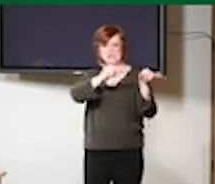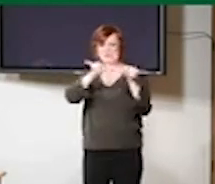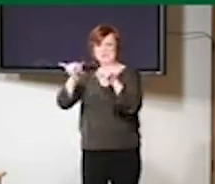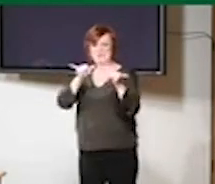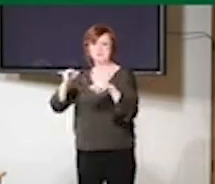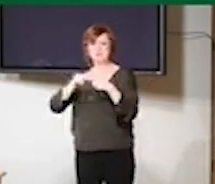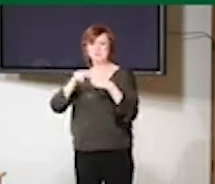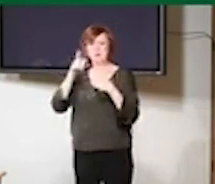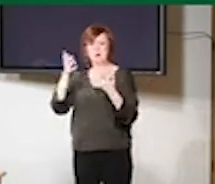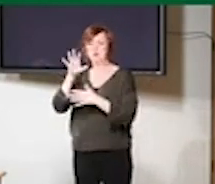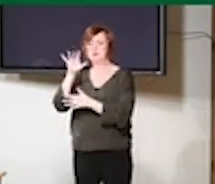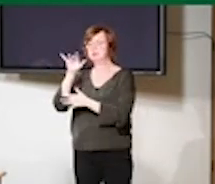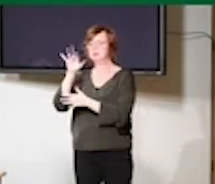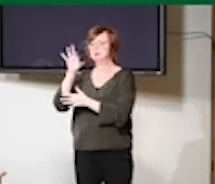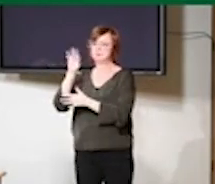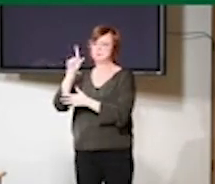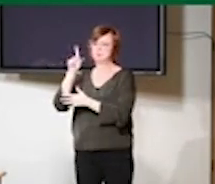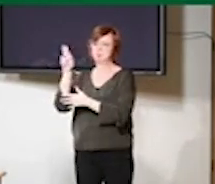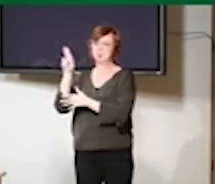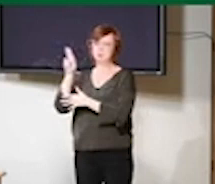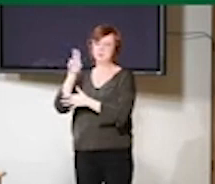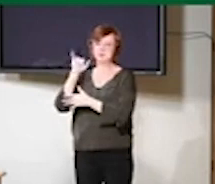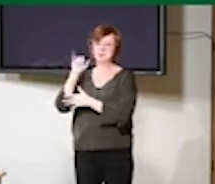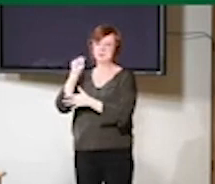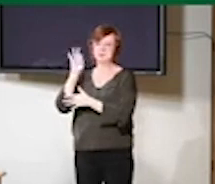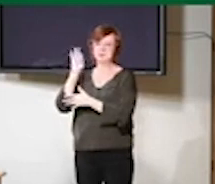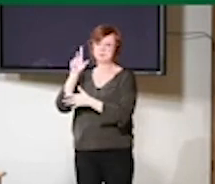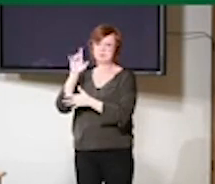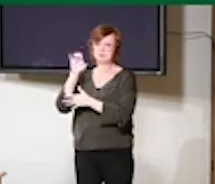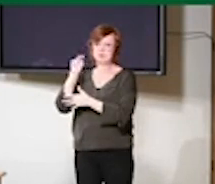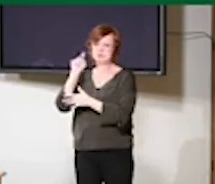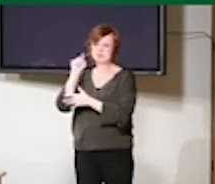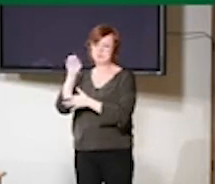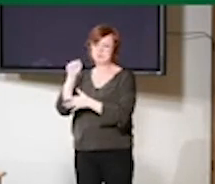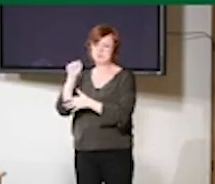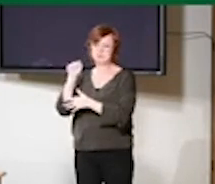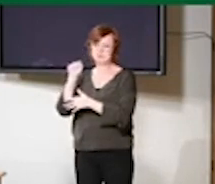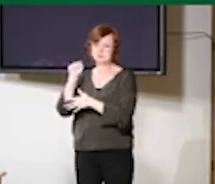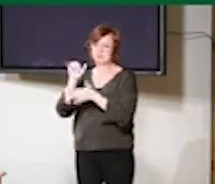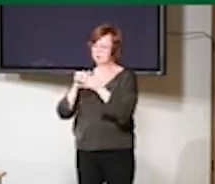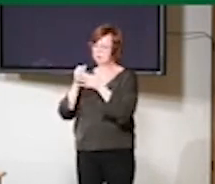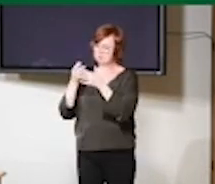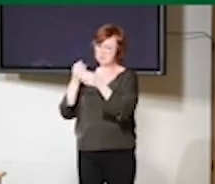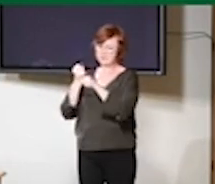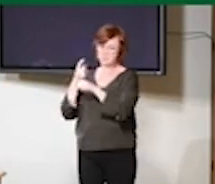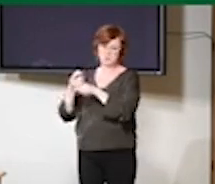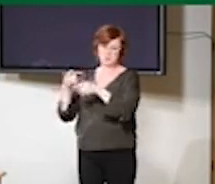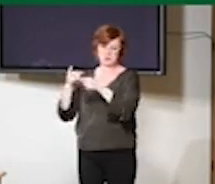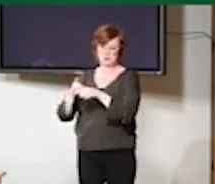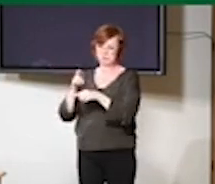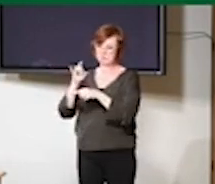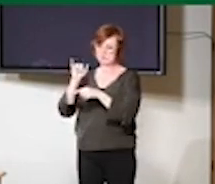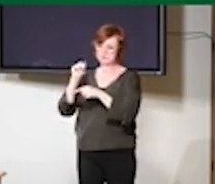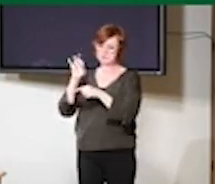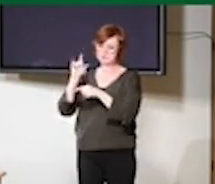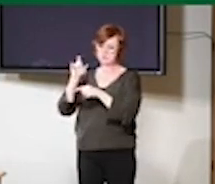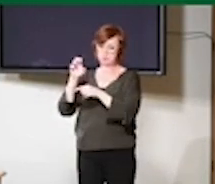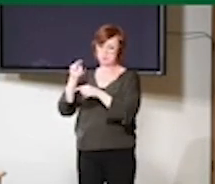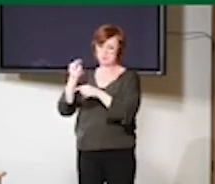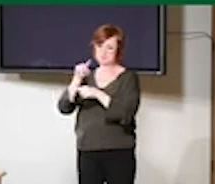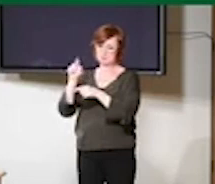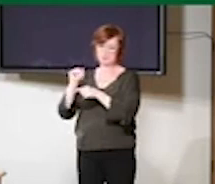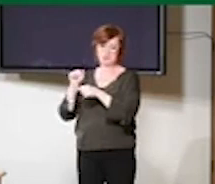every year, unfortunately, there are several residents who become seriously unwell and pass away. Not